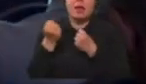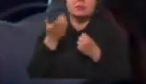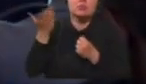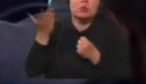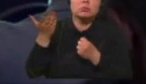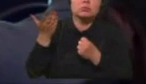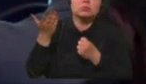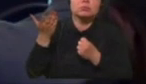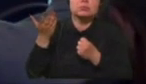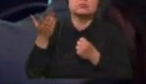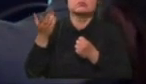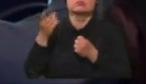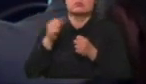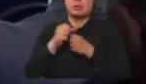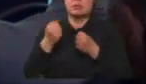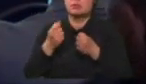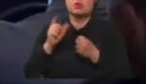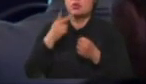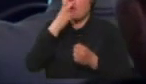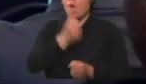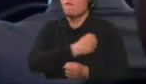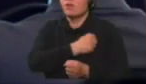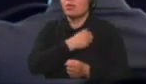That's right. What do you see?